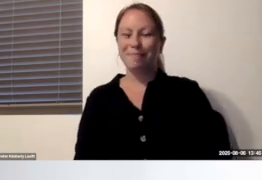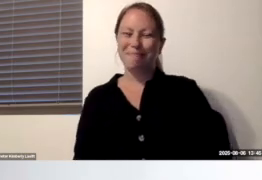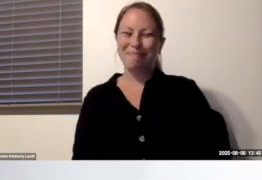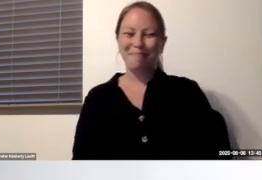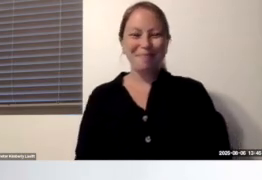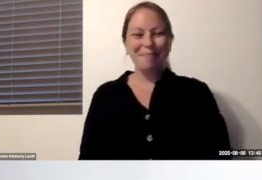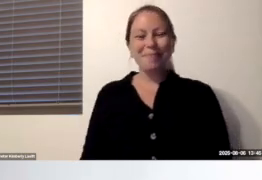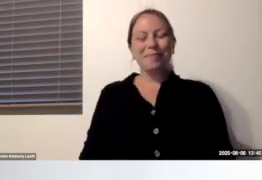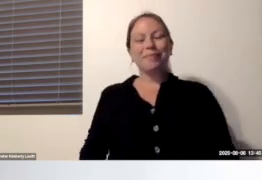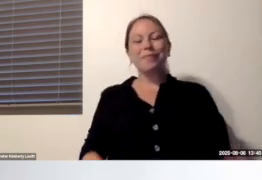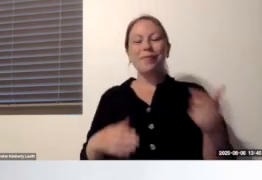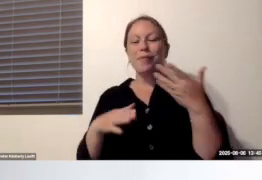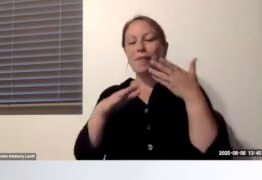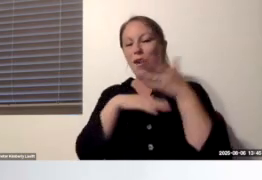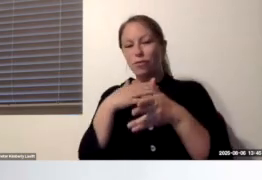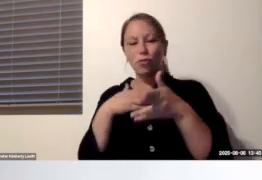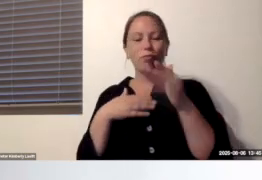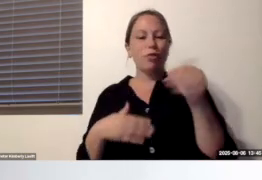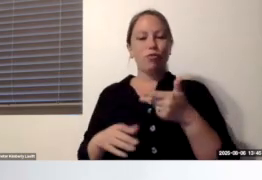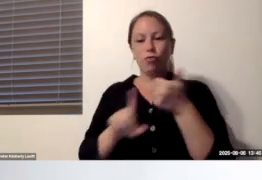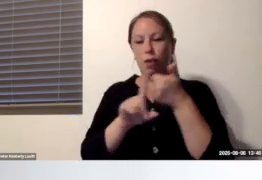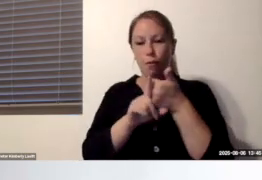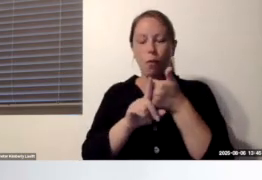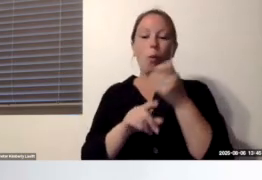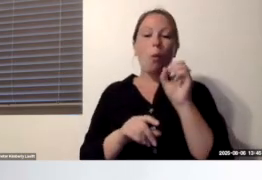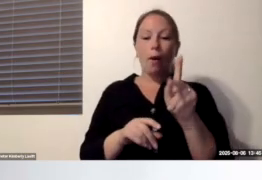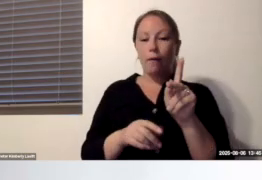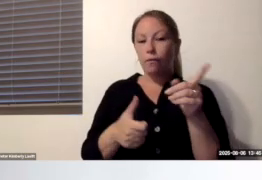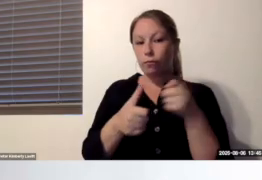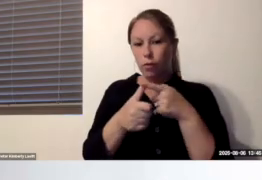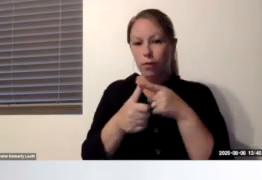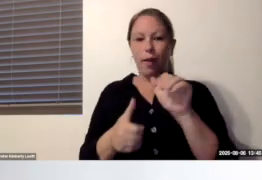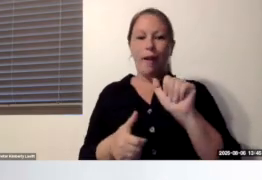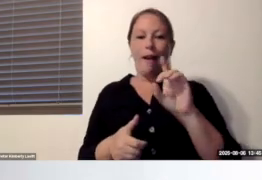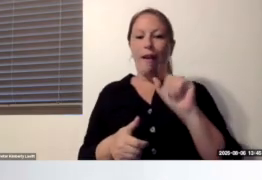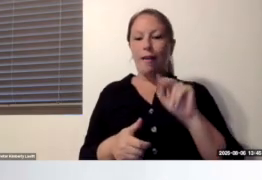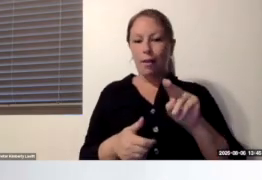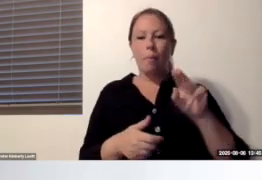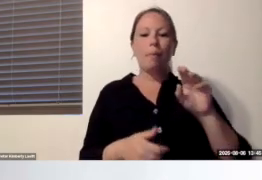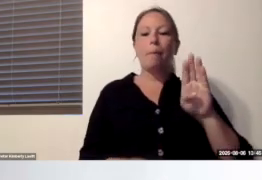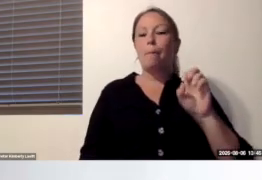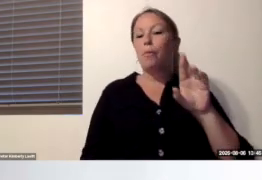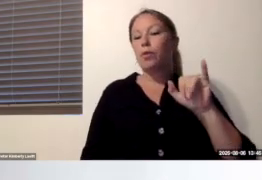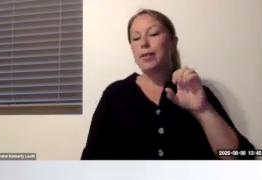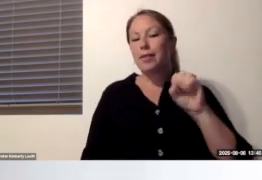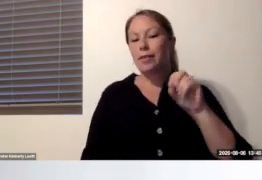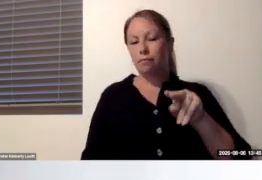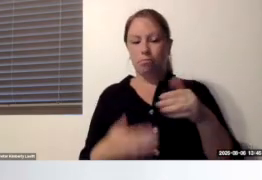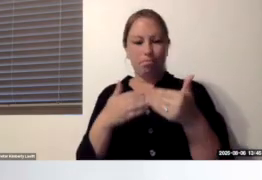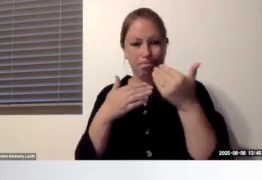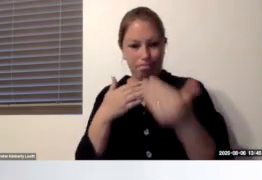yourself. Okay, first up, Adam Borison. Please go ahead, Adam.